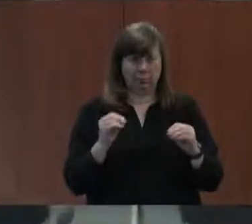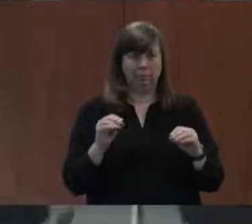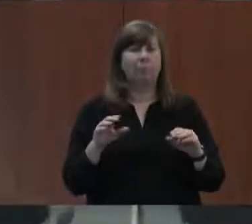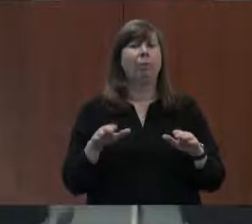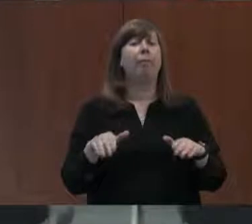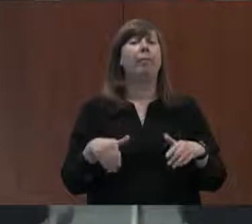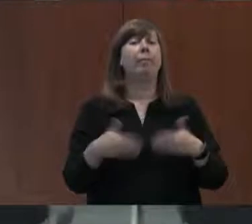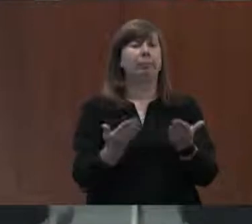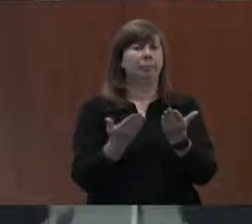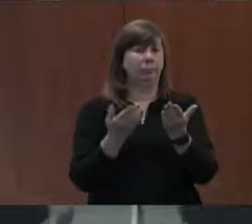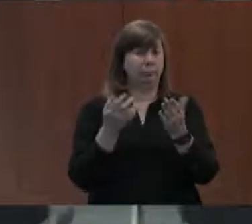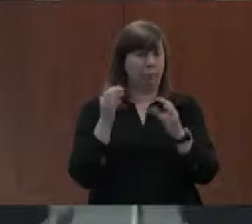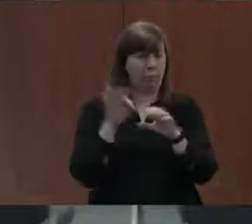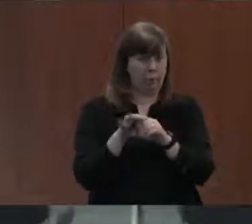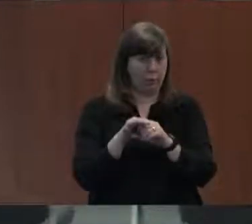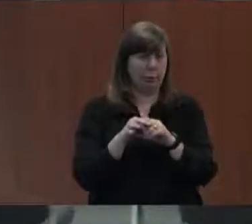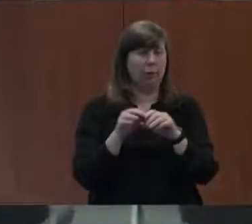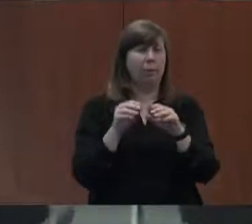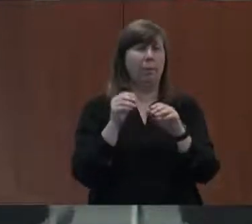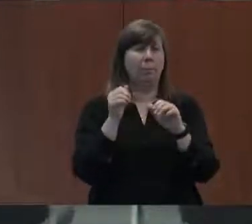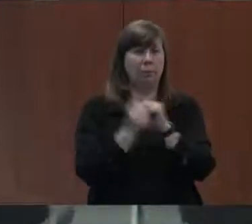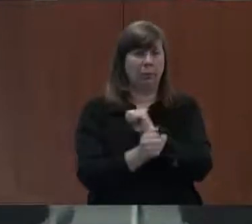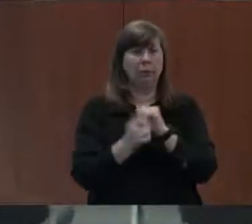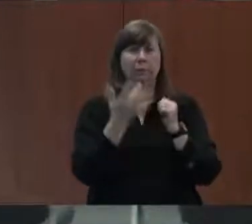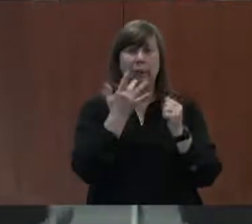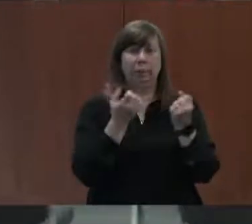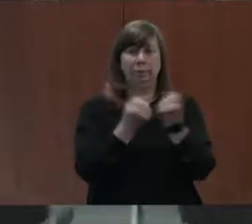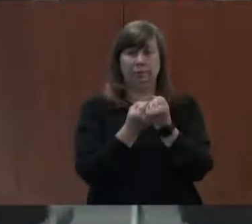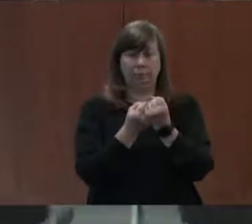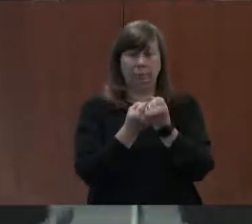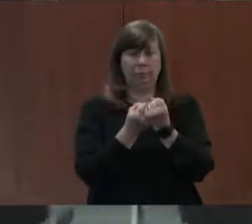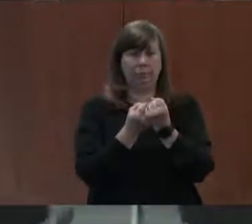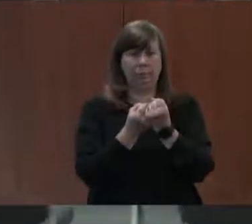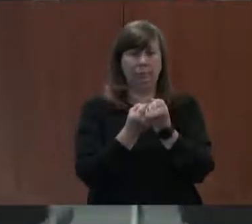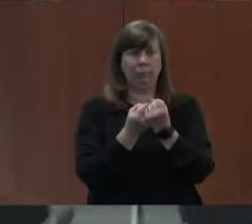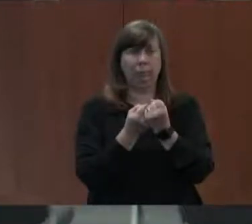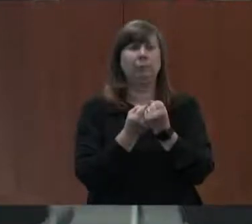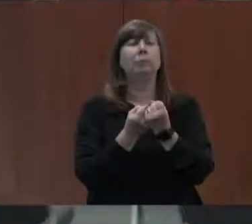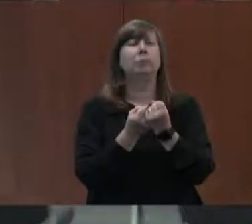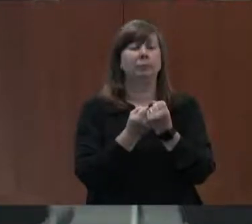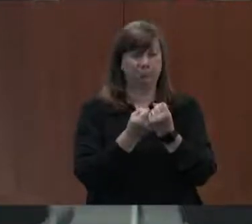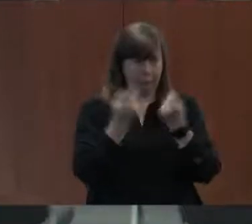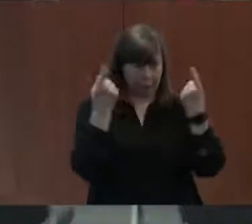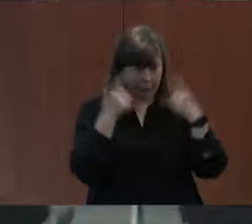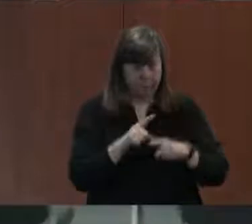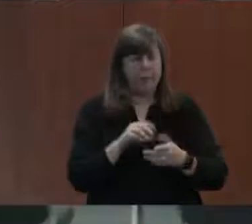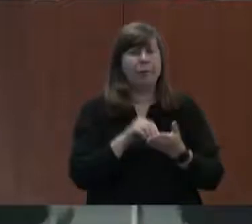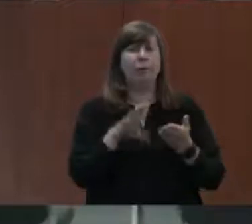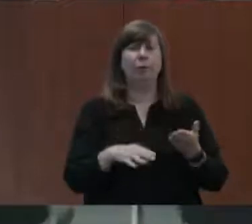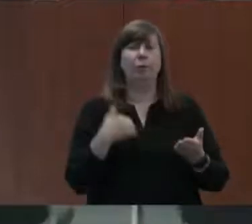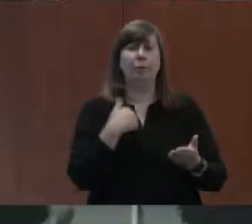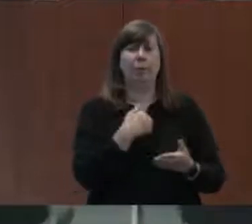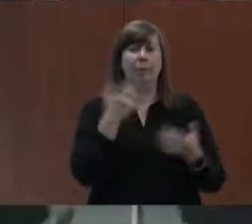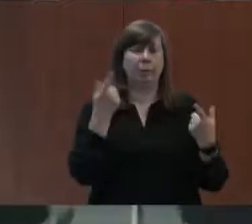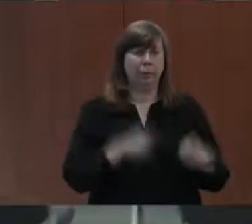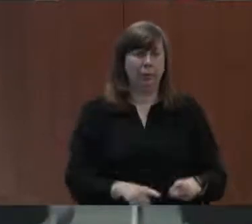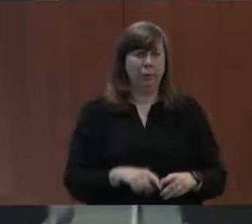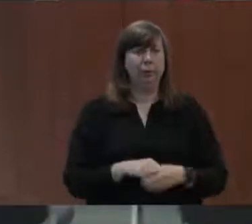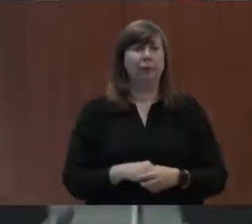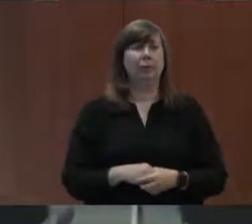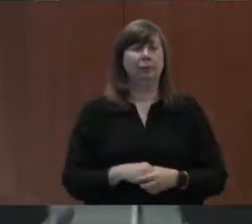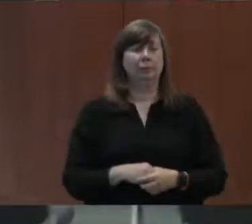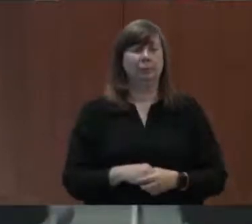Okay, we'll move to a vote on the motion. All in favor? It is unanimous. Student member concurs.